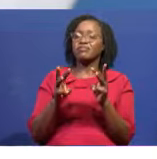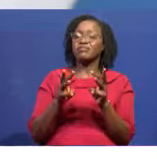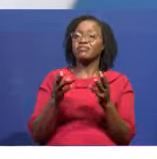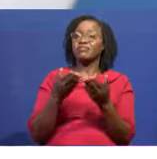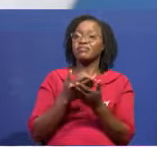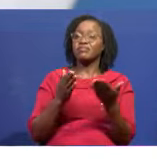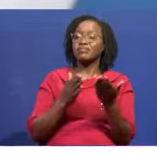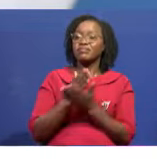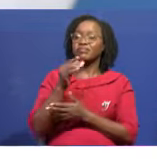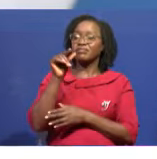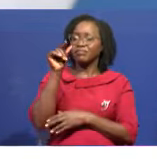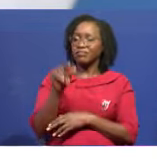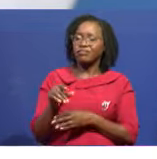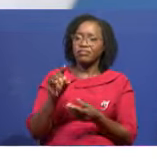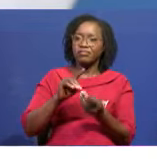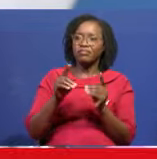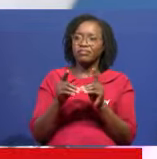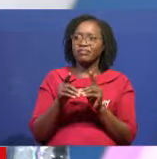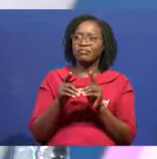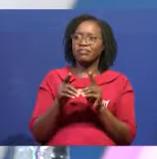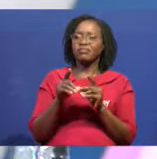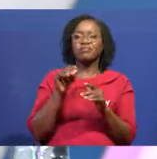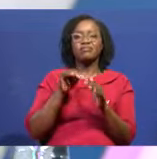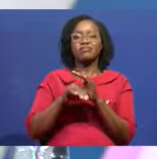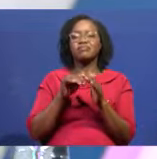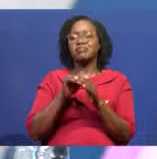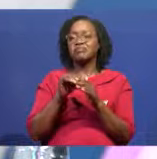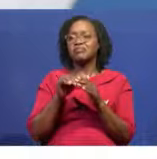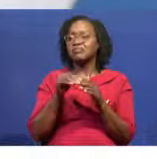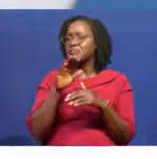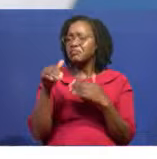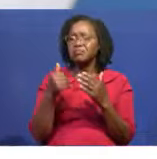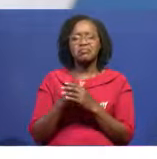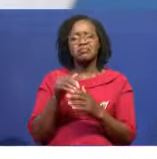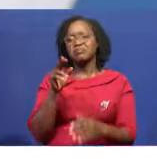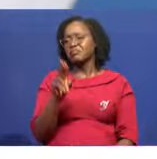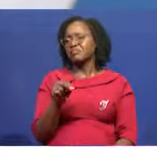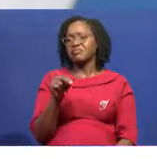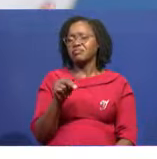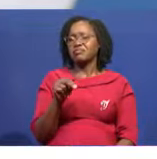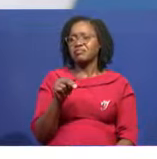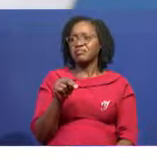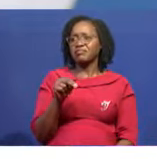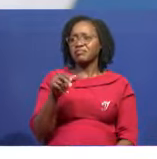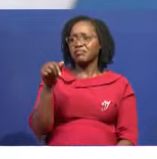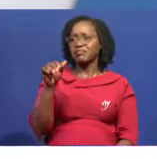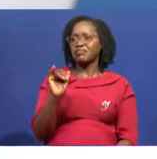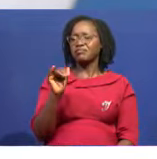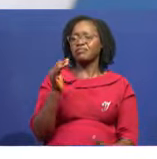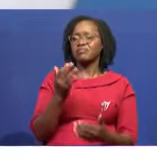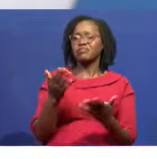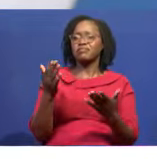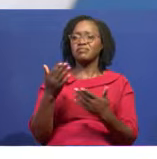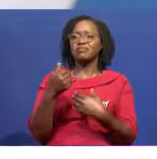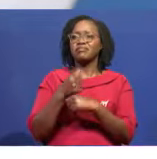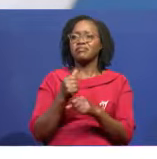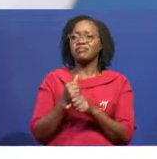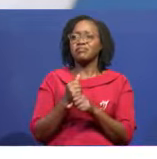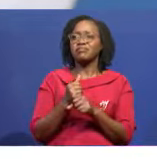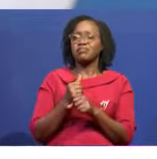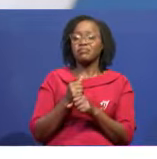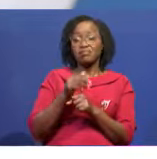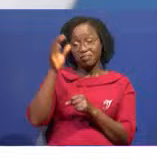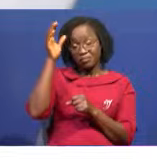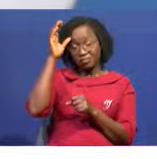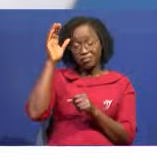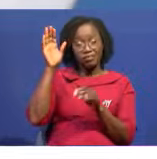in place to ensure personal data is not accessible to third parties. So the AI tools that will be generated will take into account